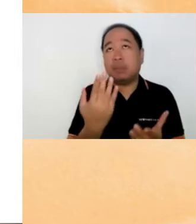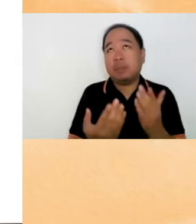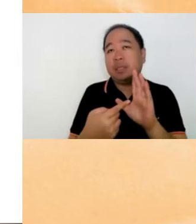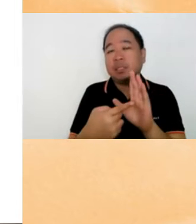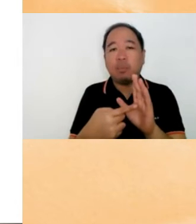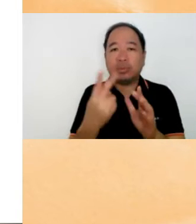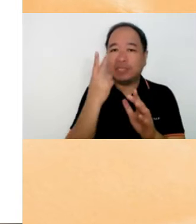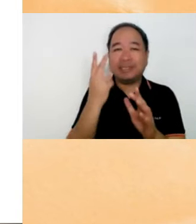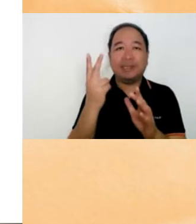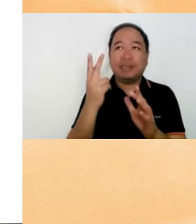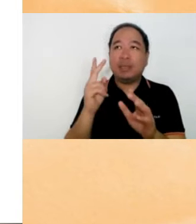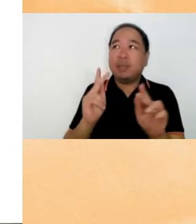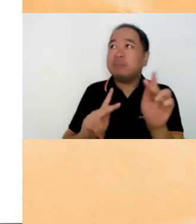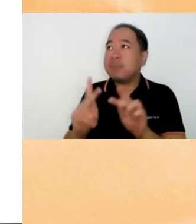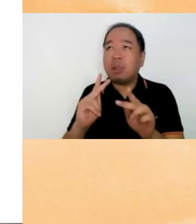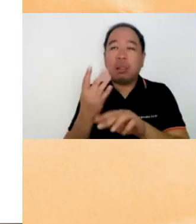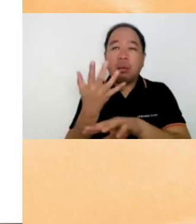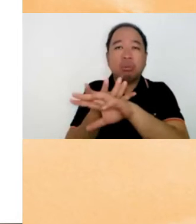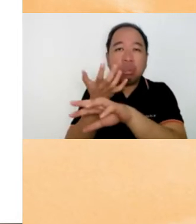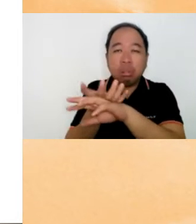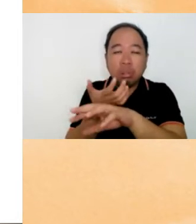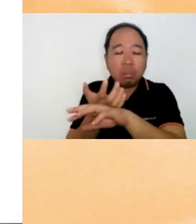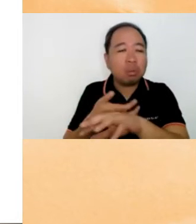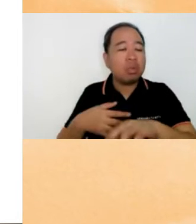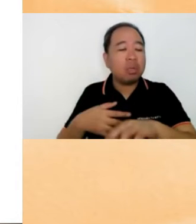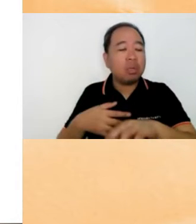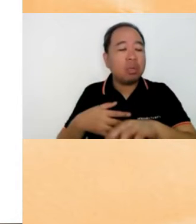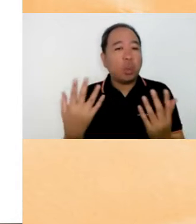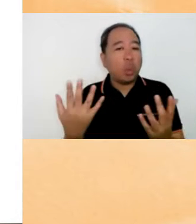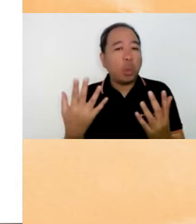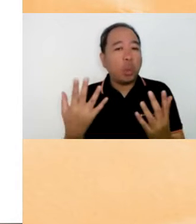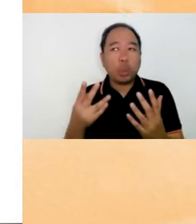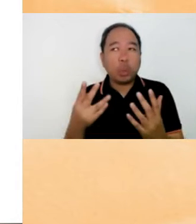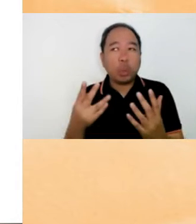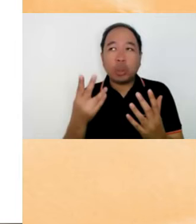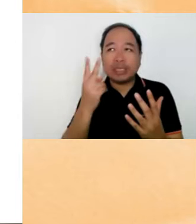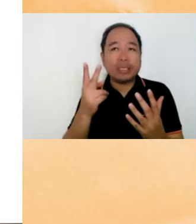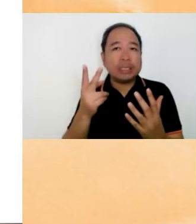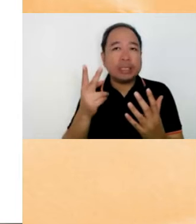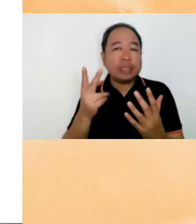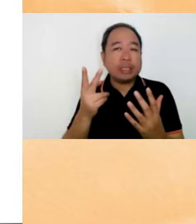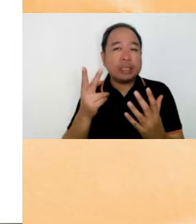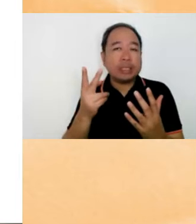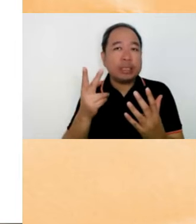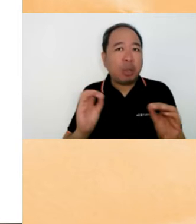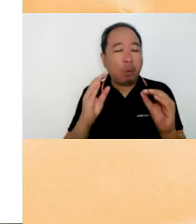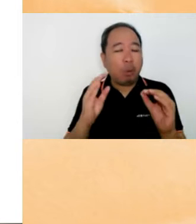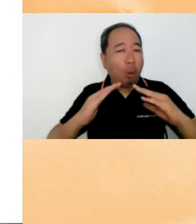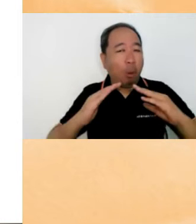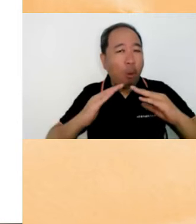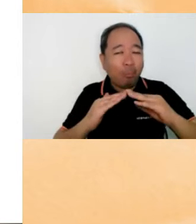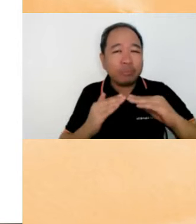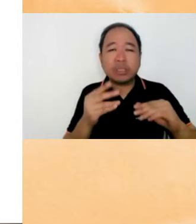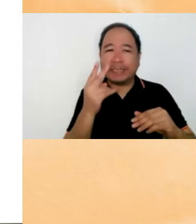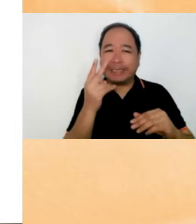tubes or in the sidewalk will find it difficult to study. But then there are other things related